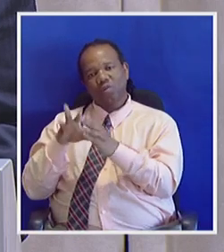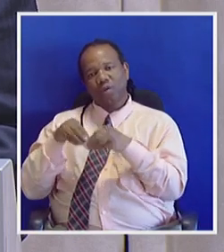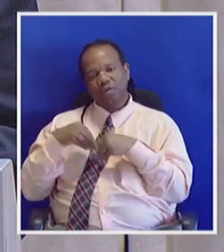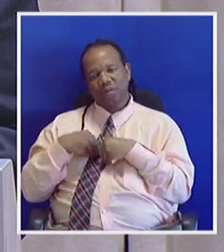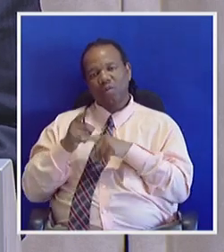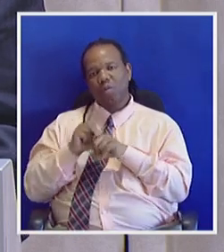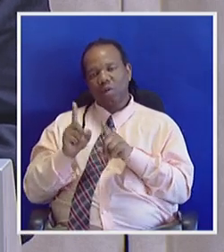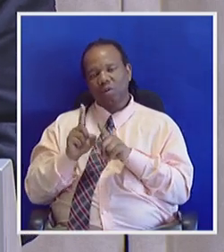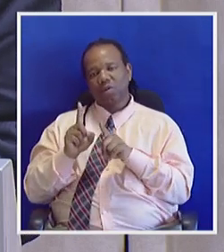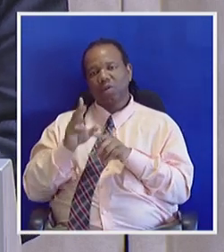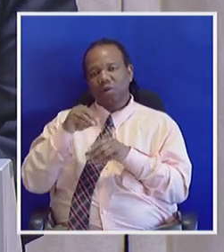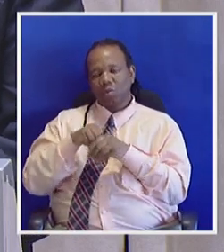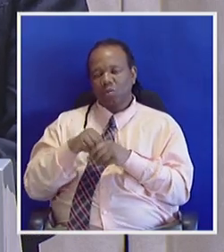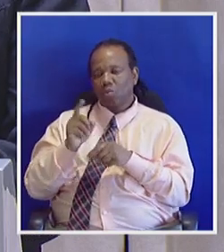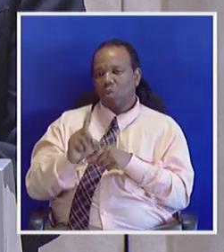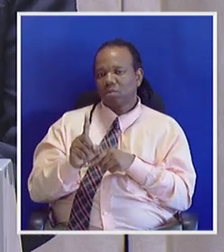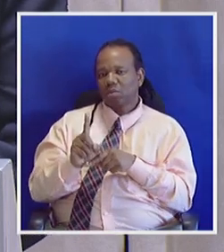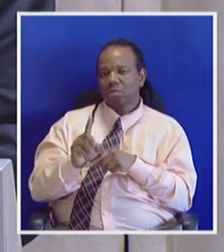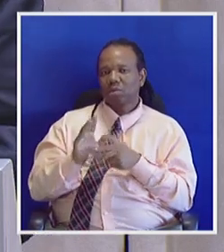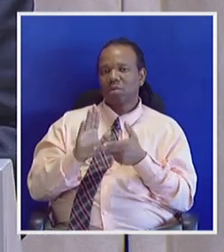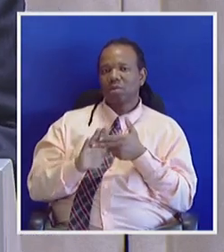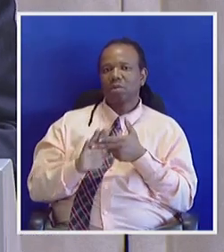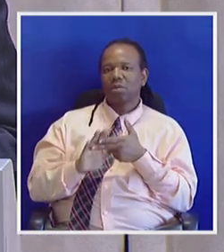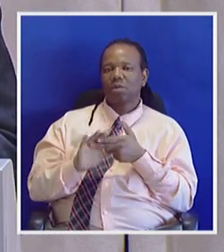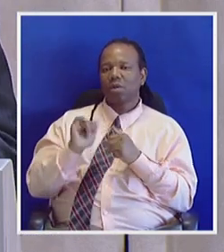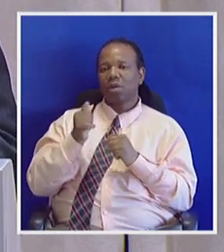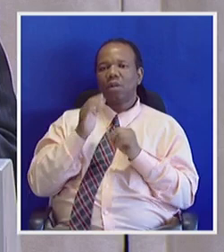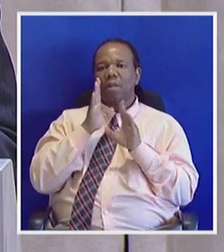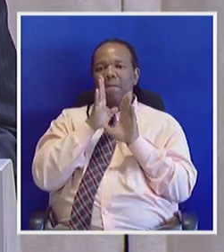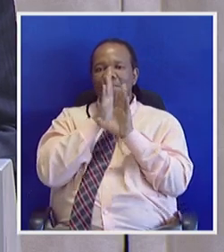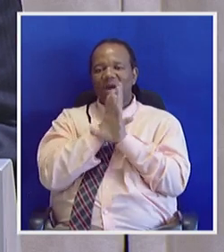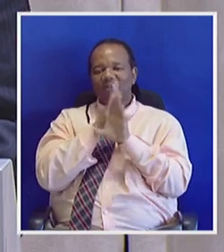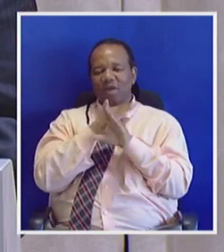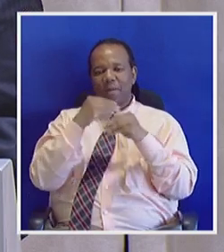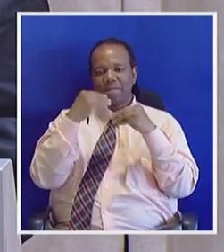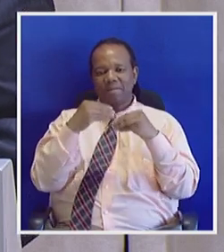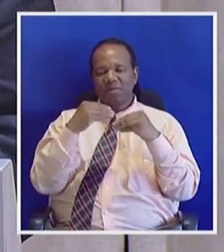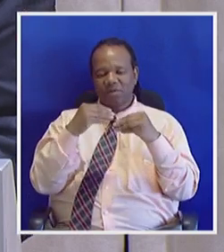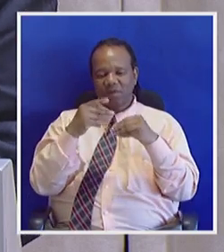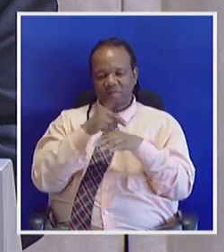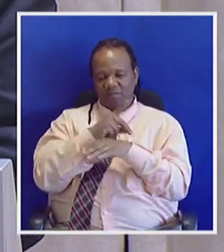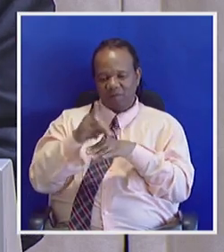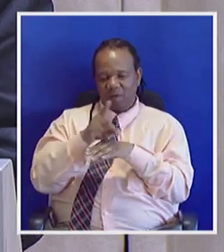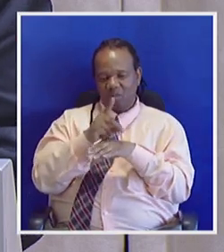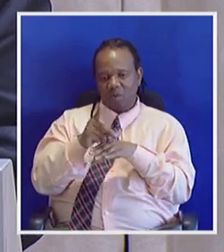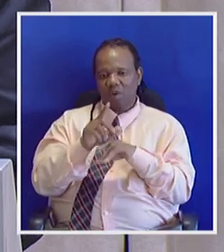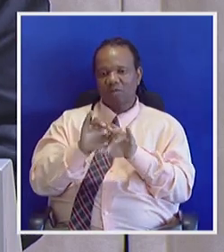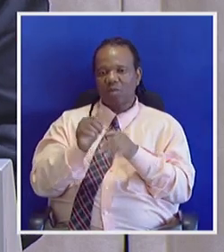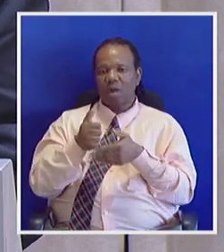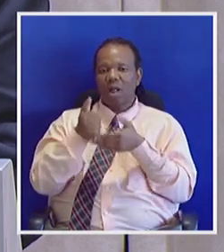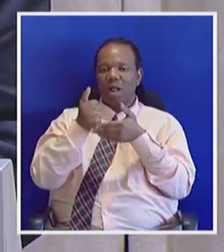the finalization of the private sector participation framework for infrastructure